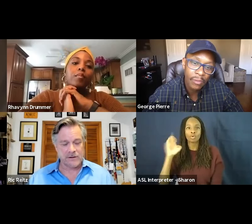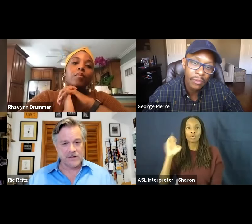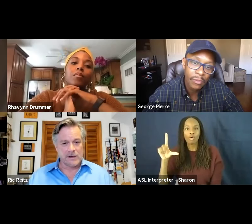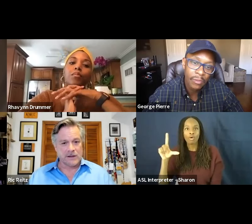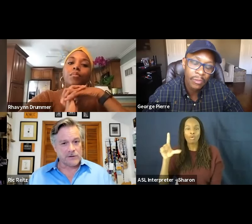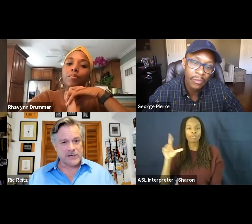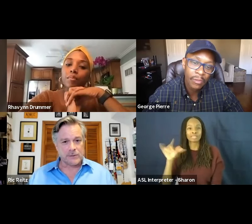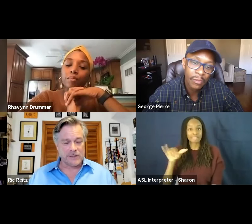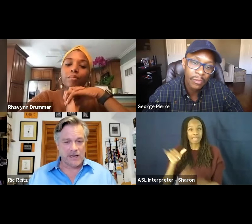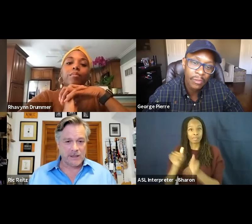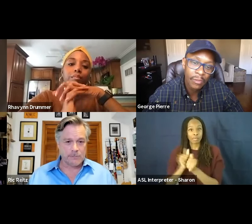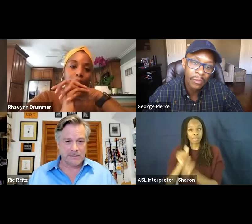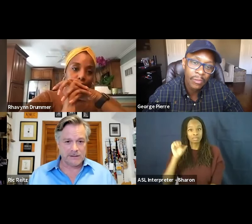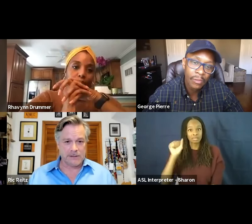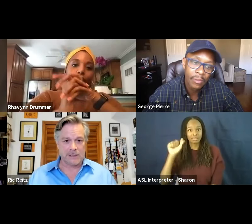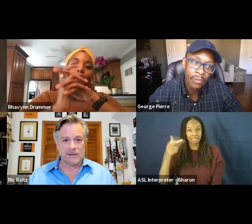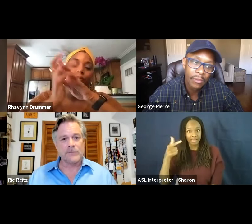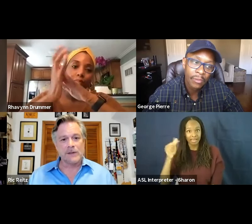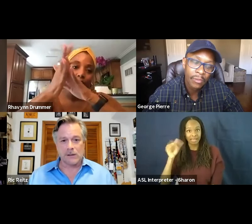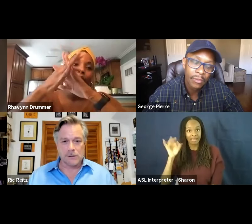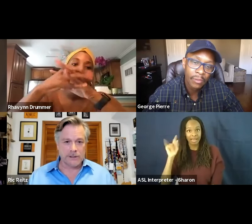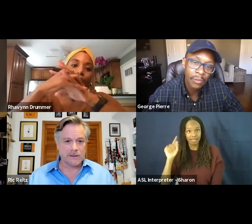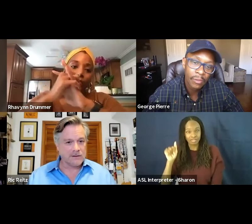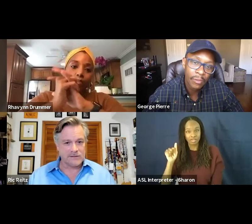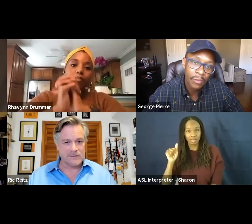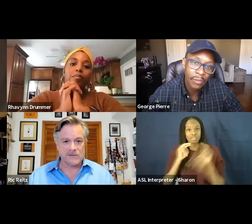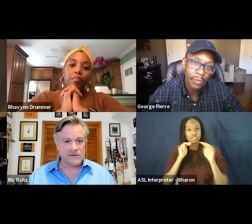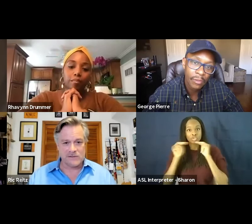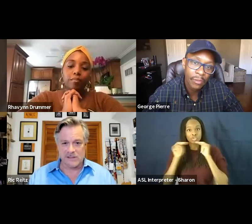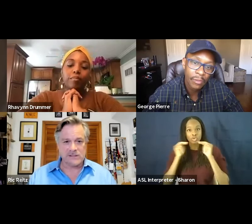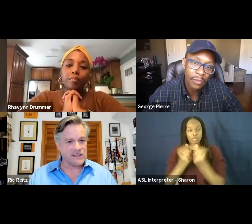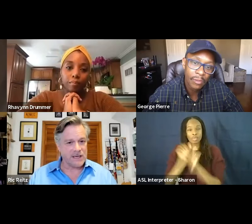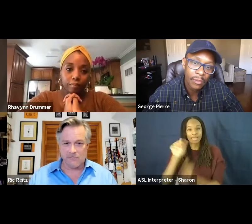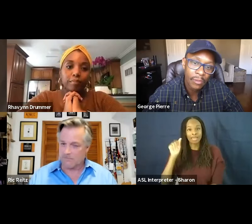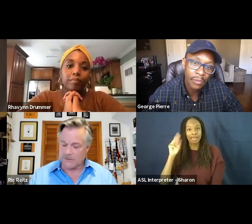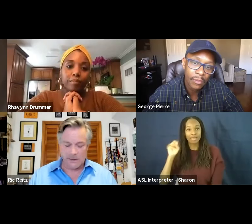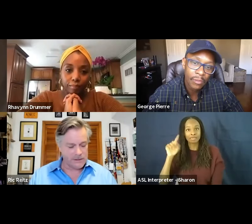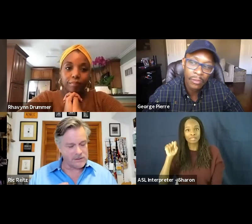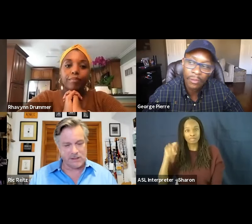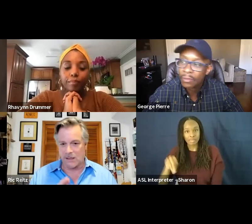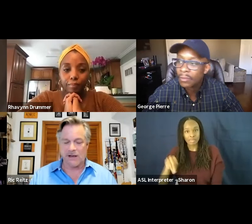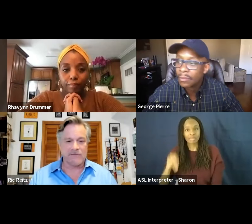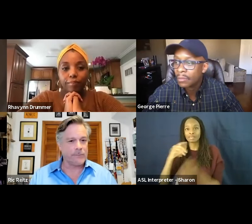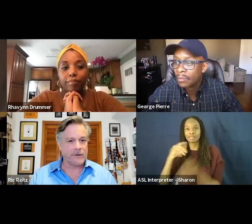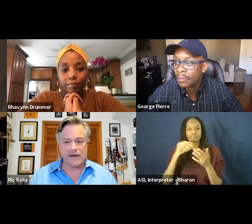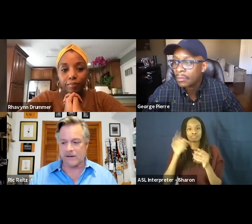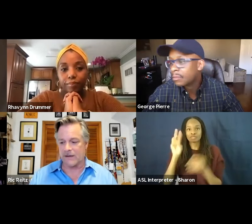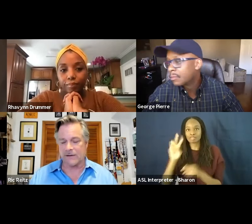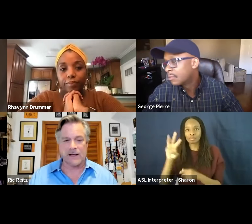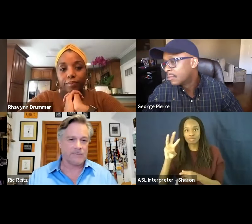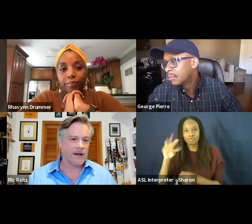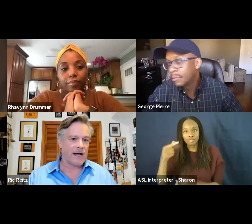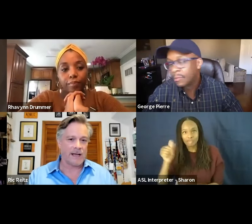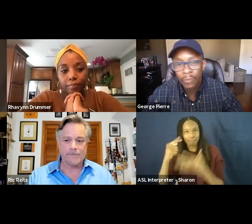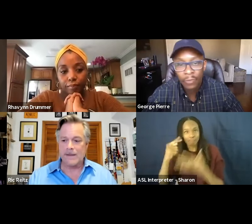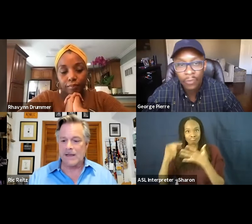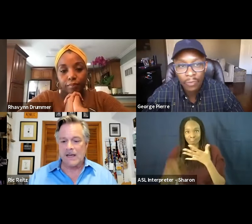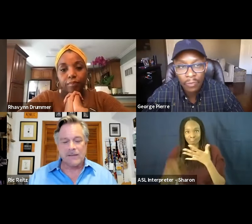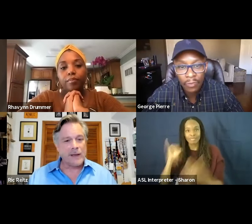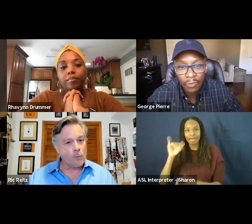SAG-AFTRA negotiated with the AMPTP, including Teamsters, DGA, WG, you know, everybody right on down the line,